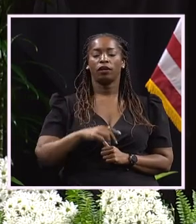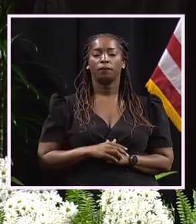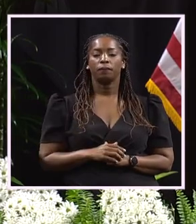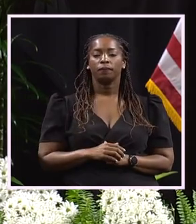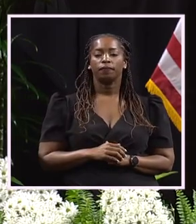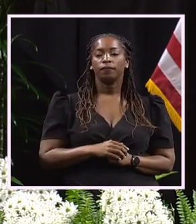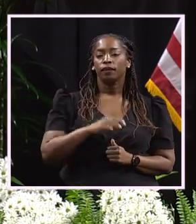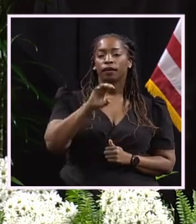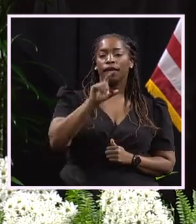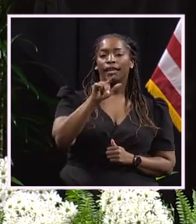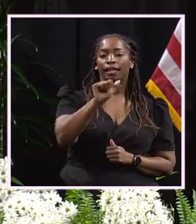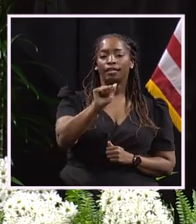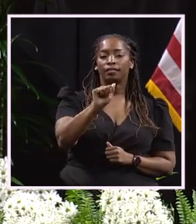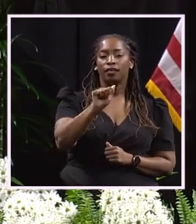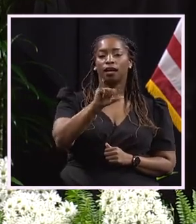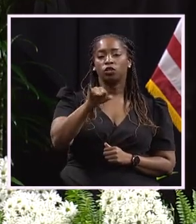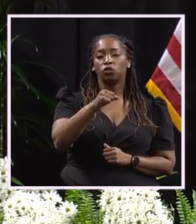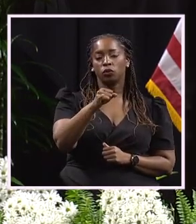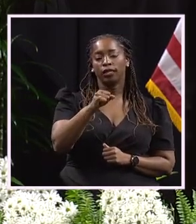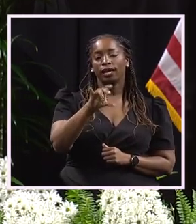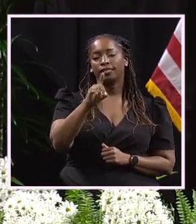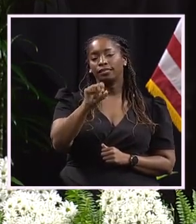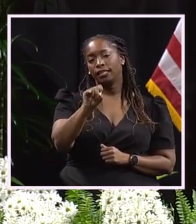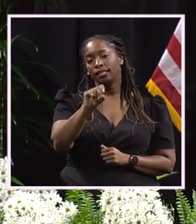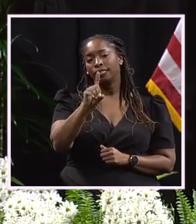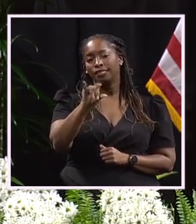Elisa Juliet Diaz Gonzalez.